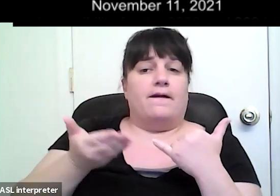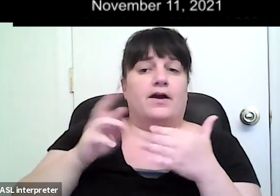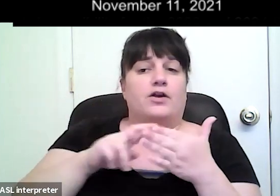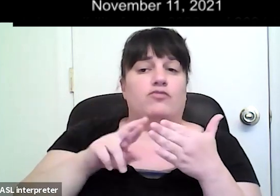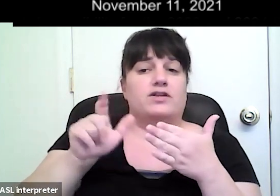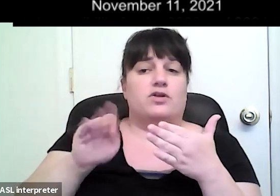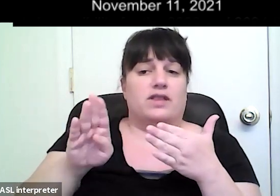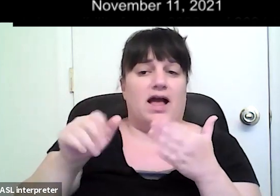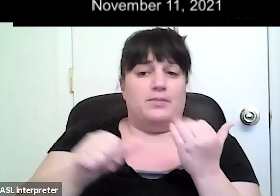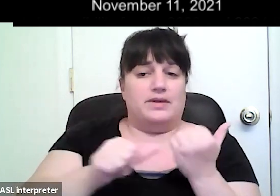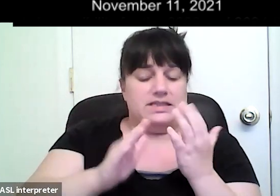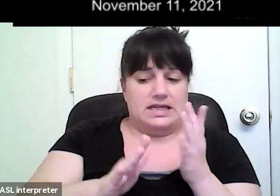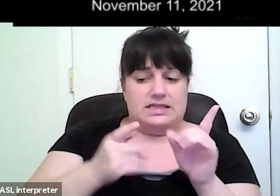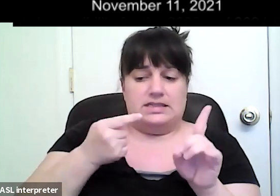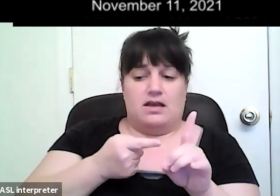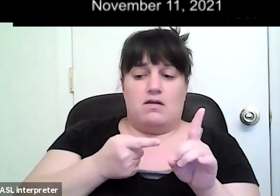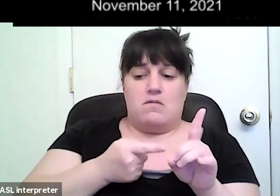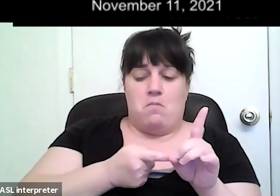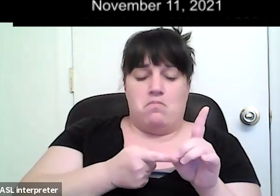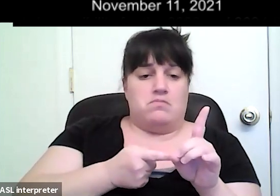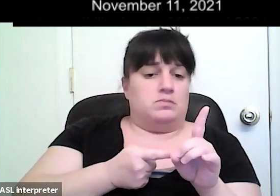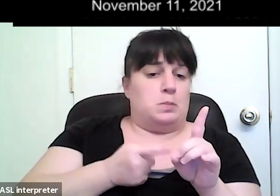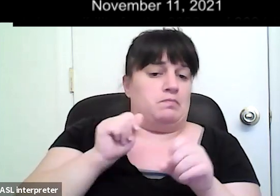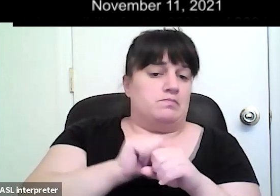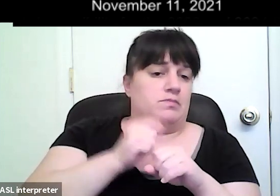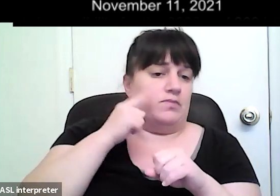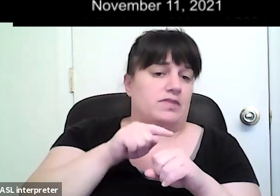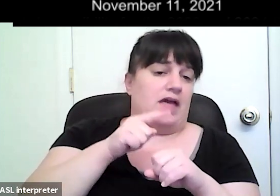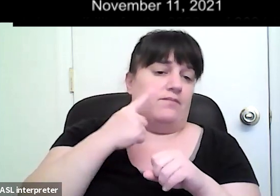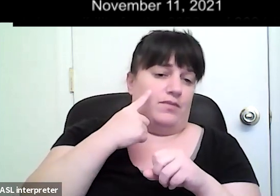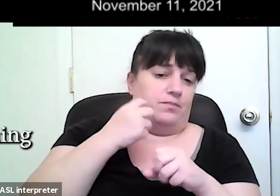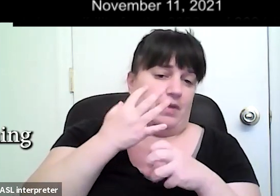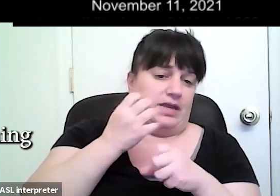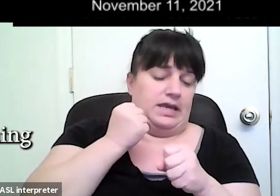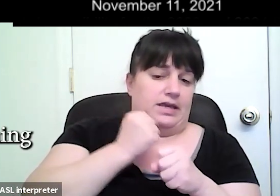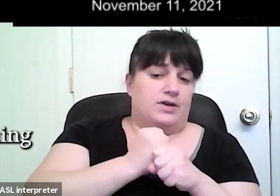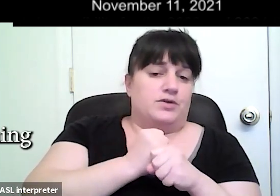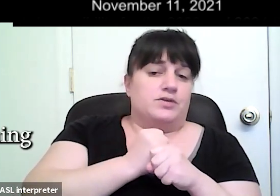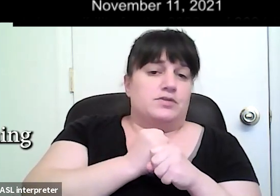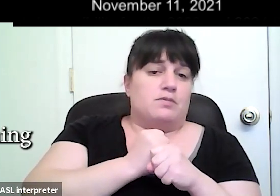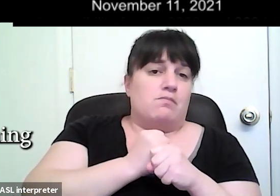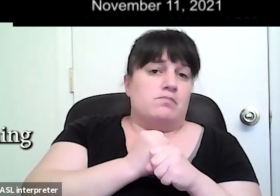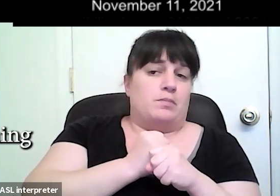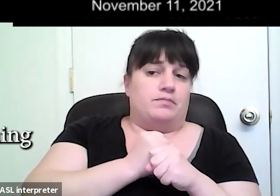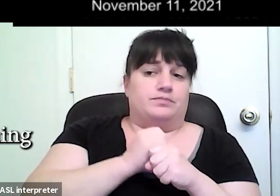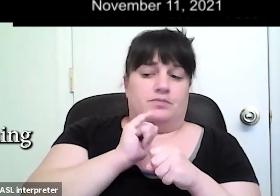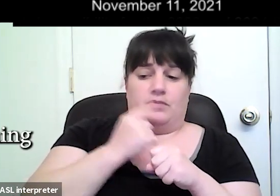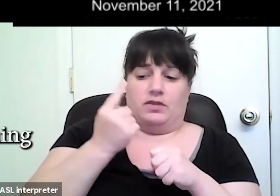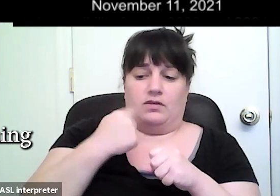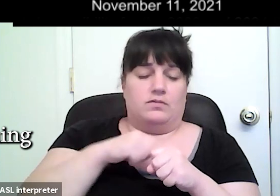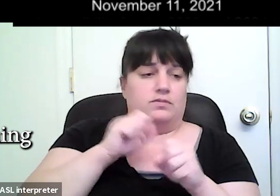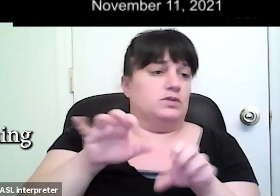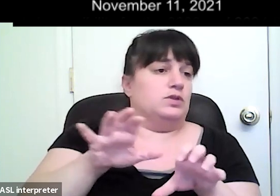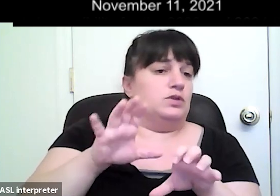lab assistant who has worked for them for years. And so again, that would be something we could do